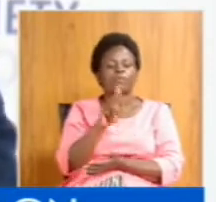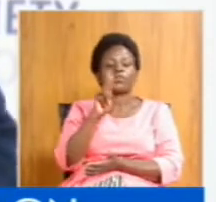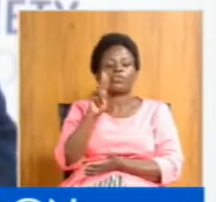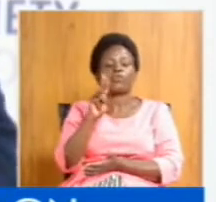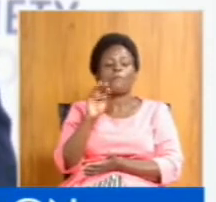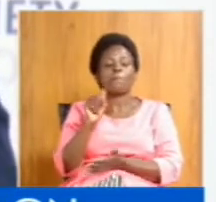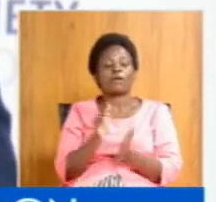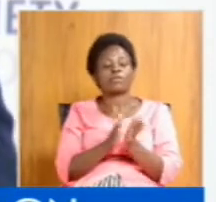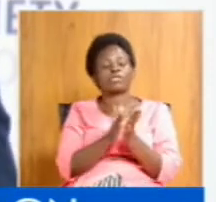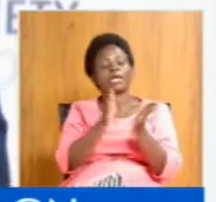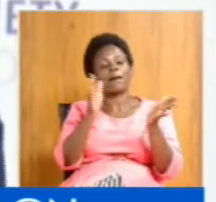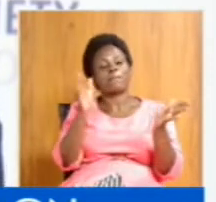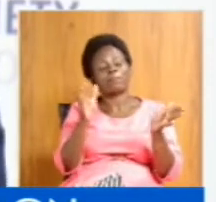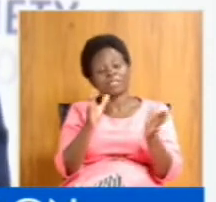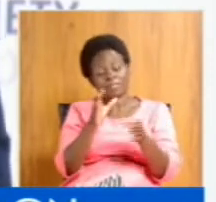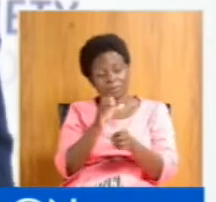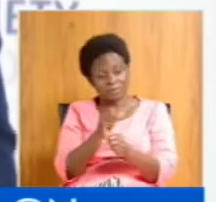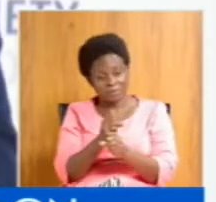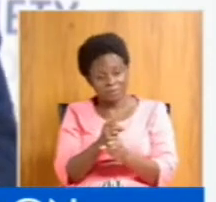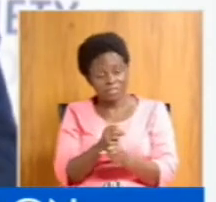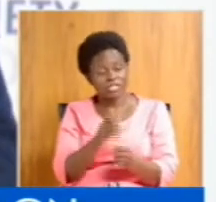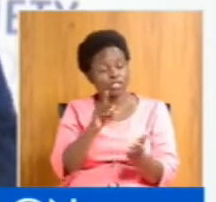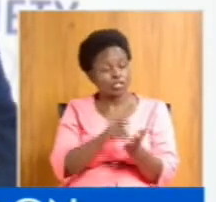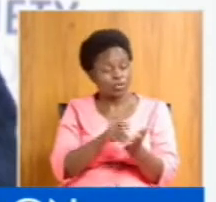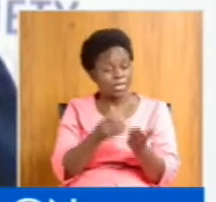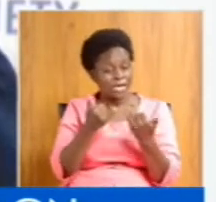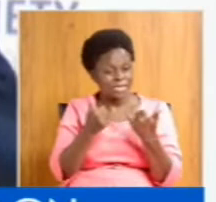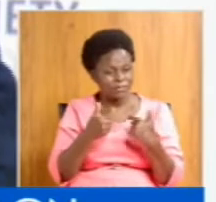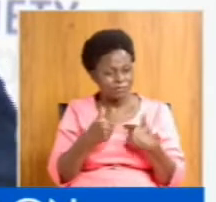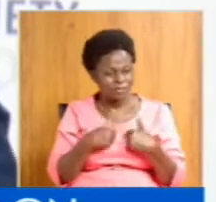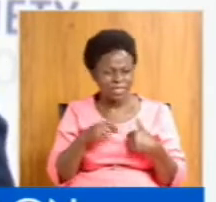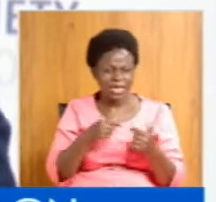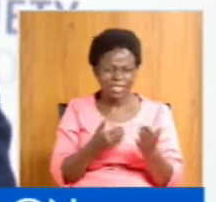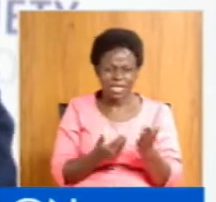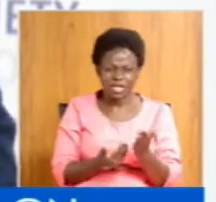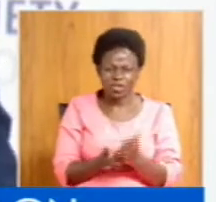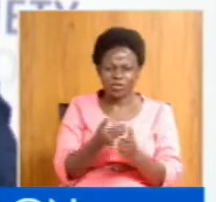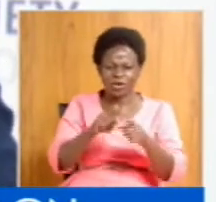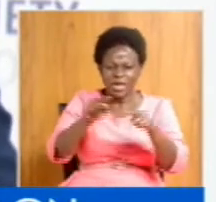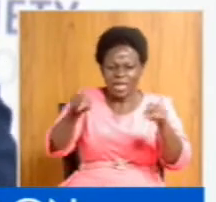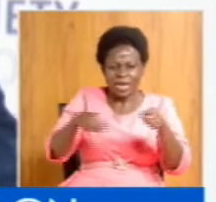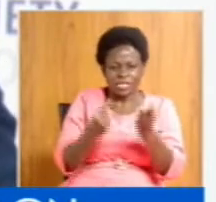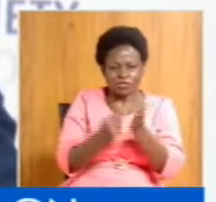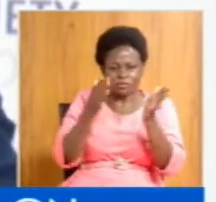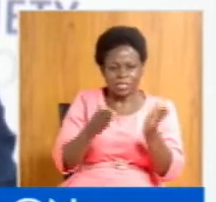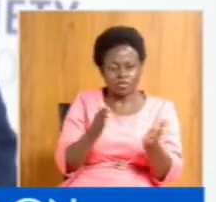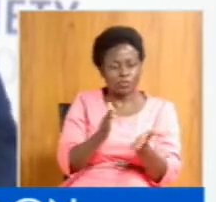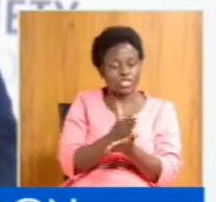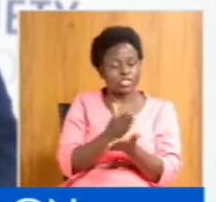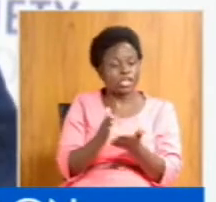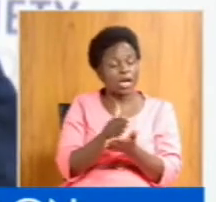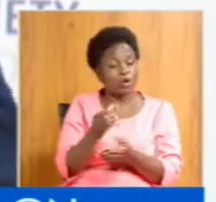public entity and has been ably informed by Dr. Evelyn Nakej, it has a new class of Ugandans that are currently shareholders.